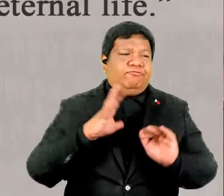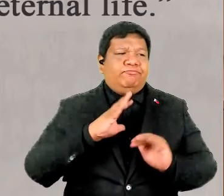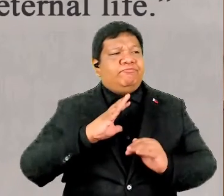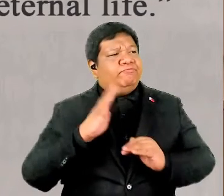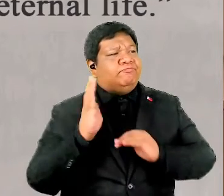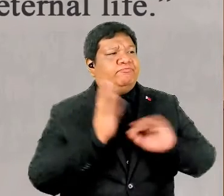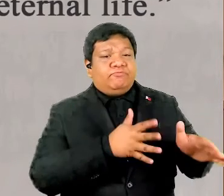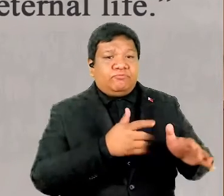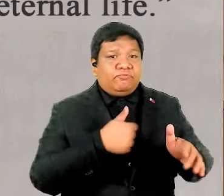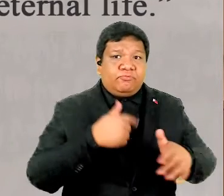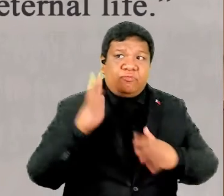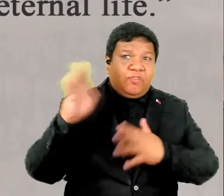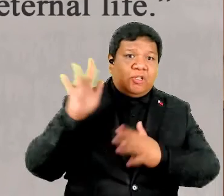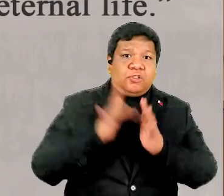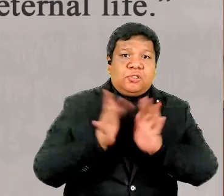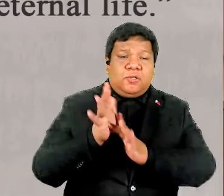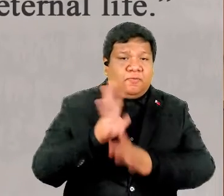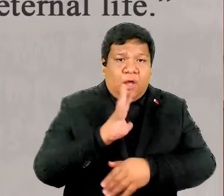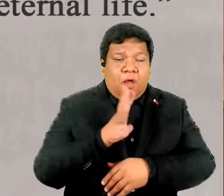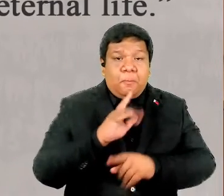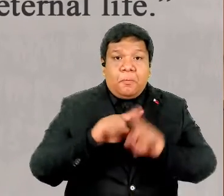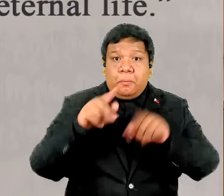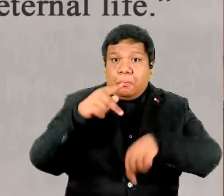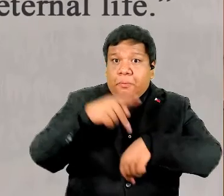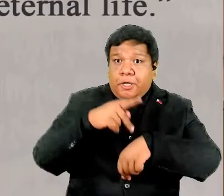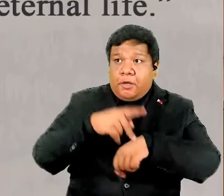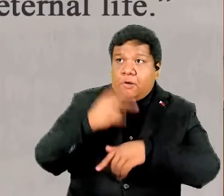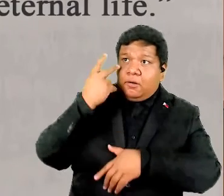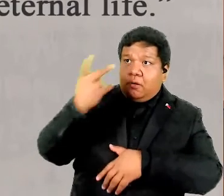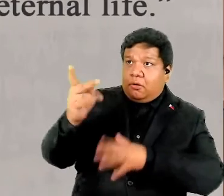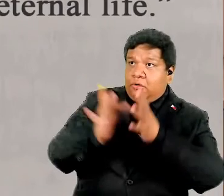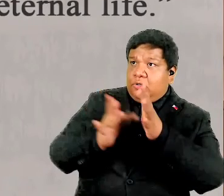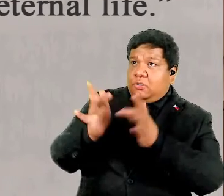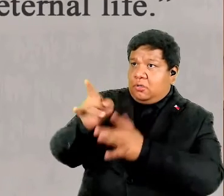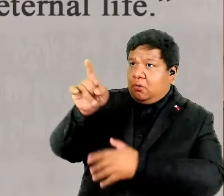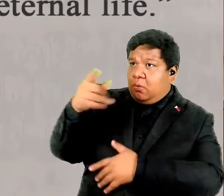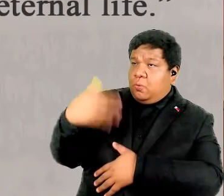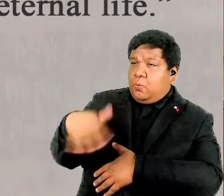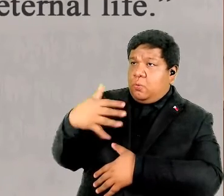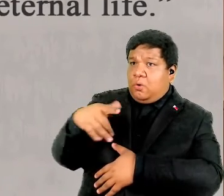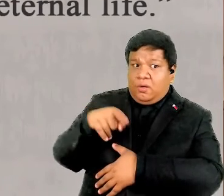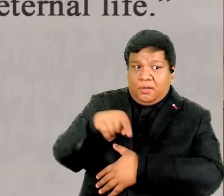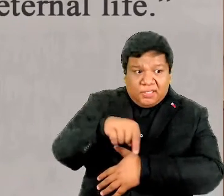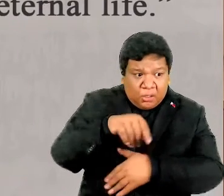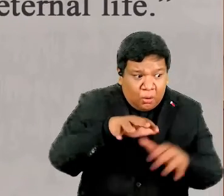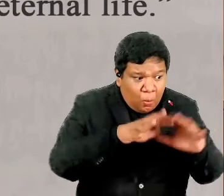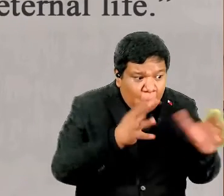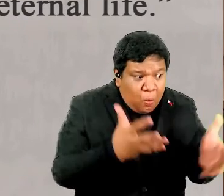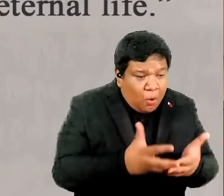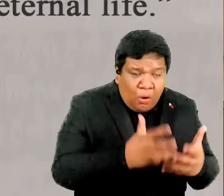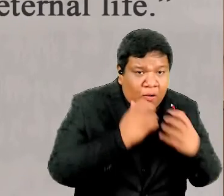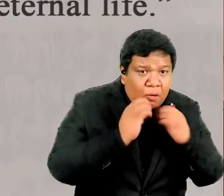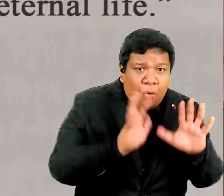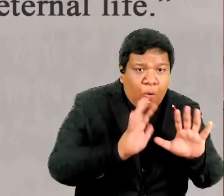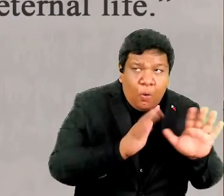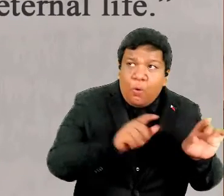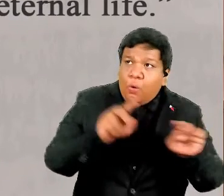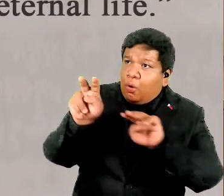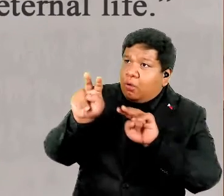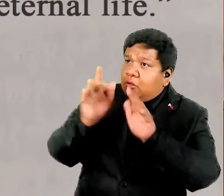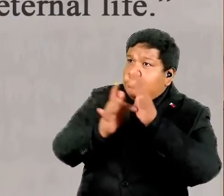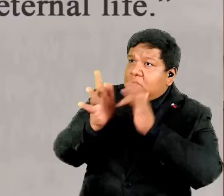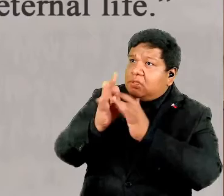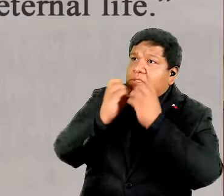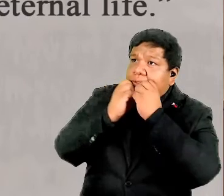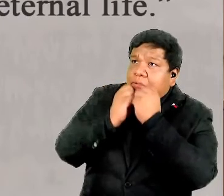by following Jesus. But Peter is seeing more than earthly treasure here. He is seeing Jesus as